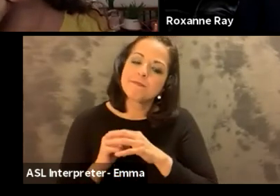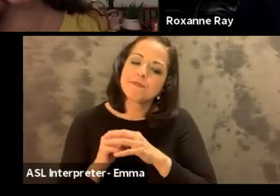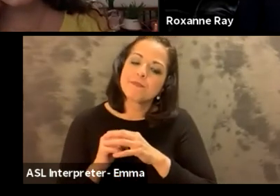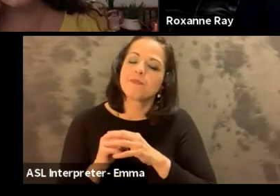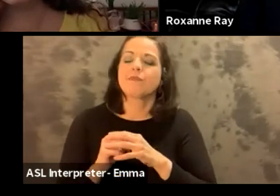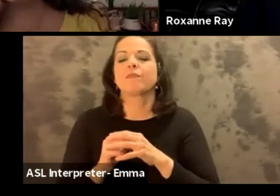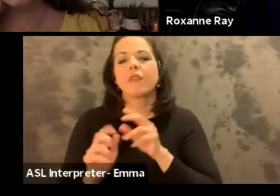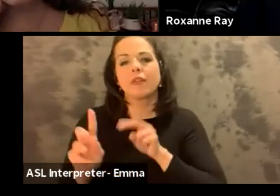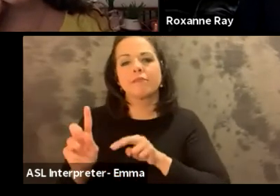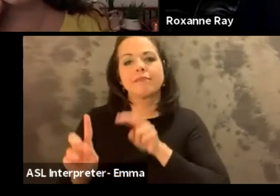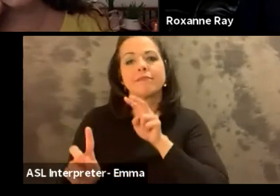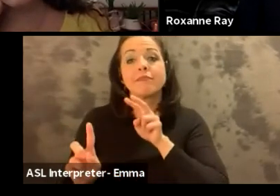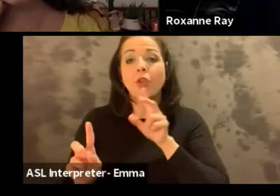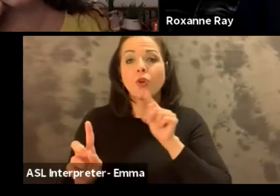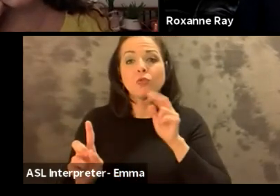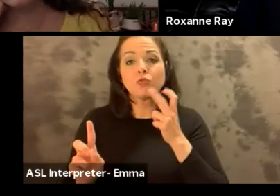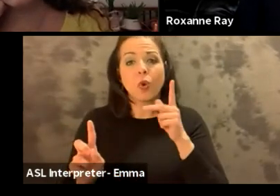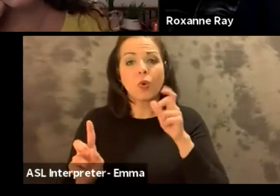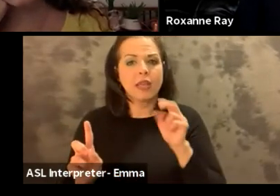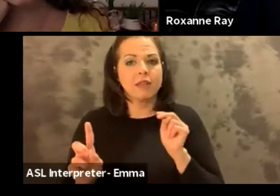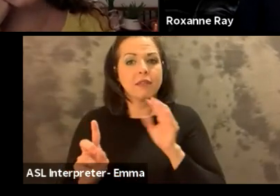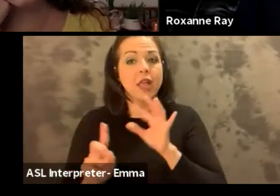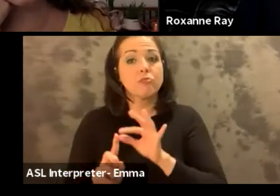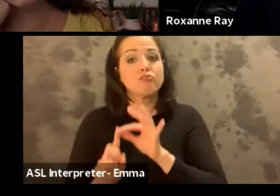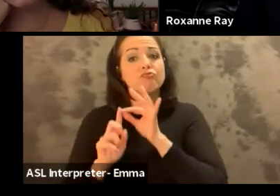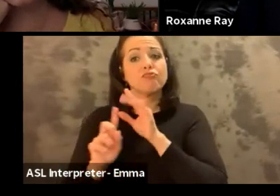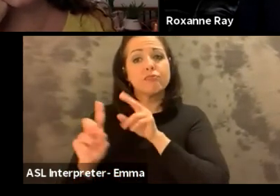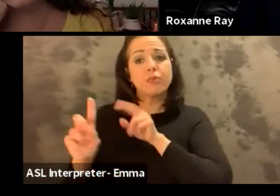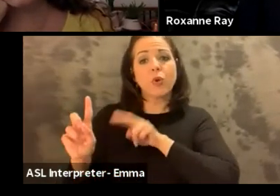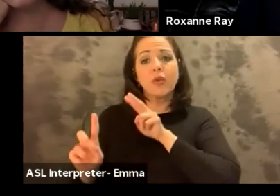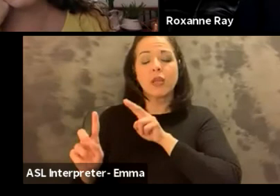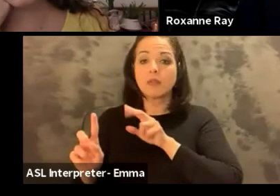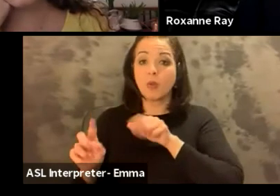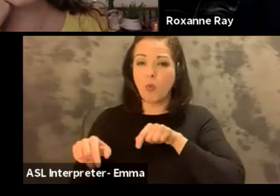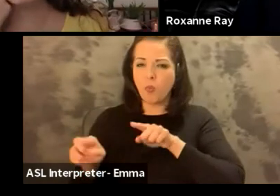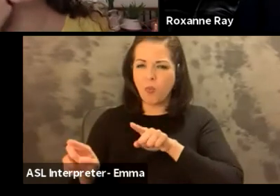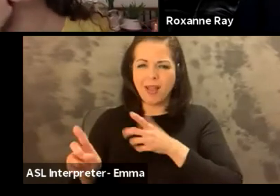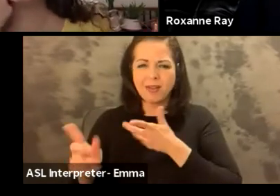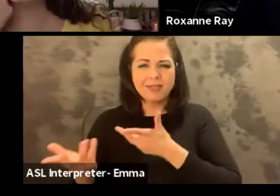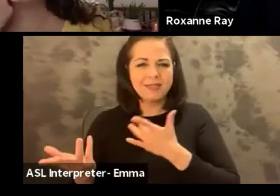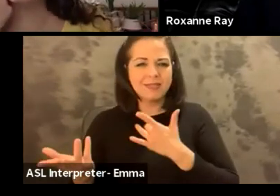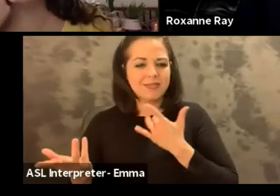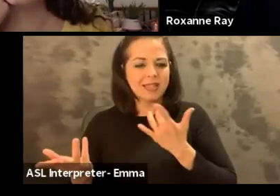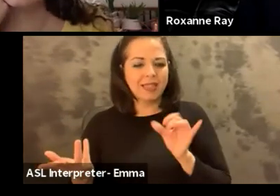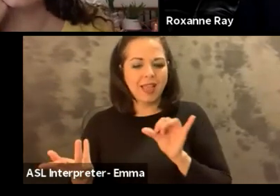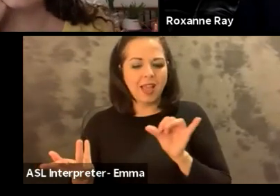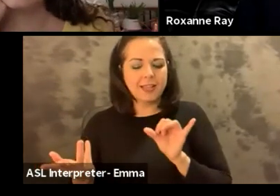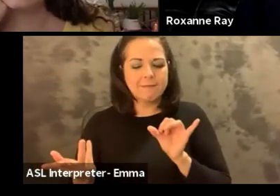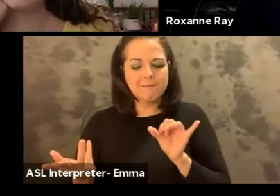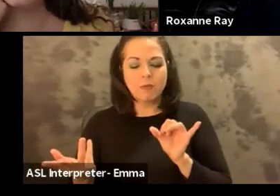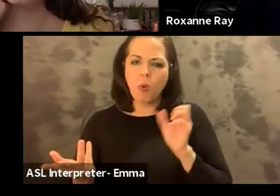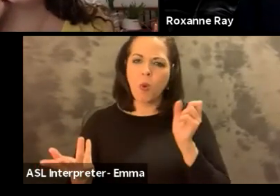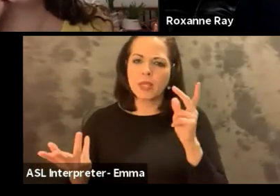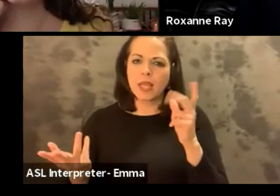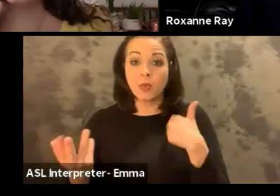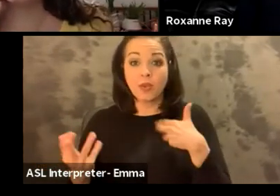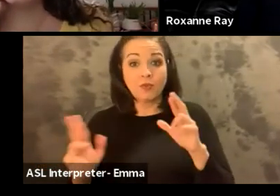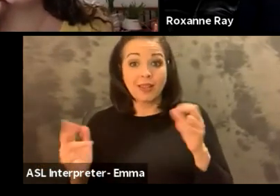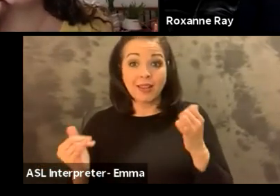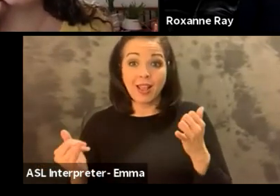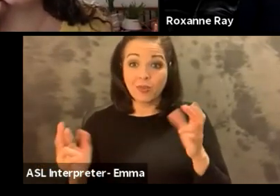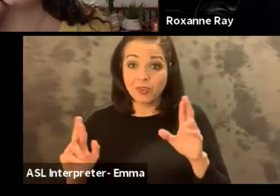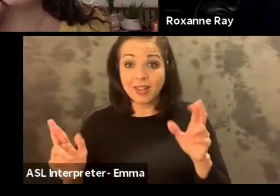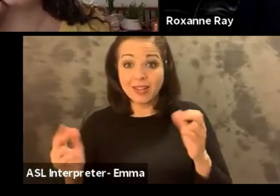tokenizing and feeling like while there's often this sense of, okay, we're ready now. We're ready